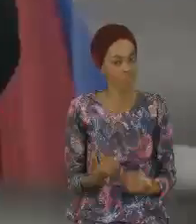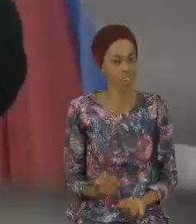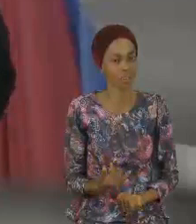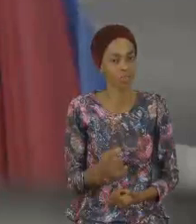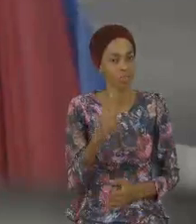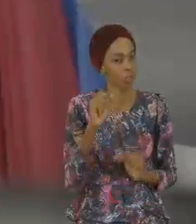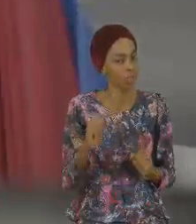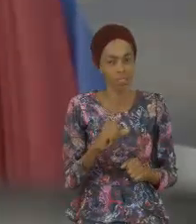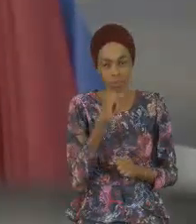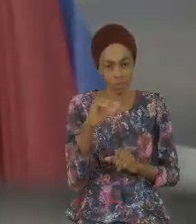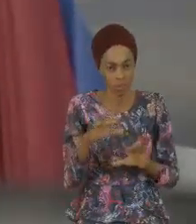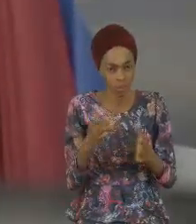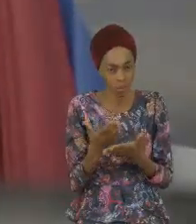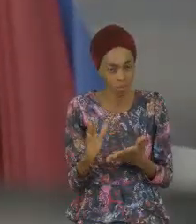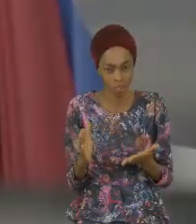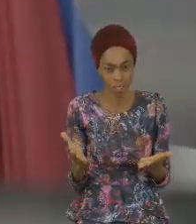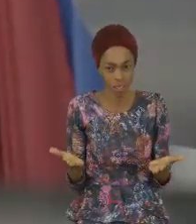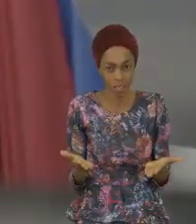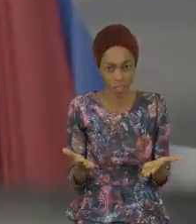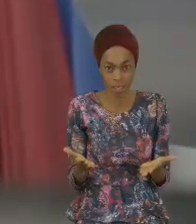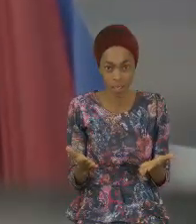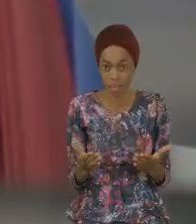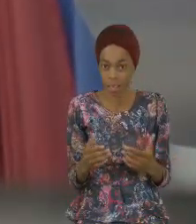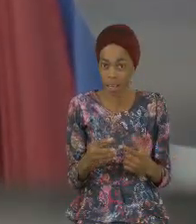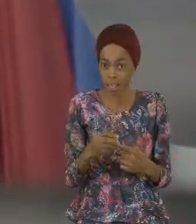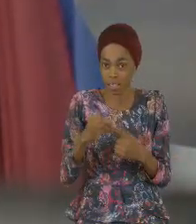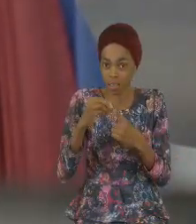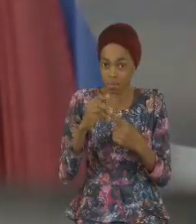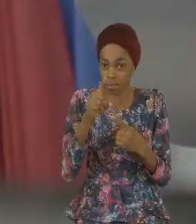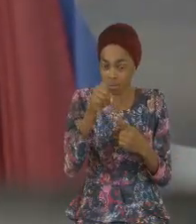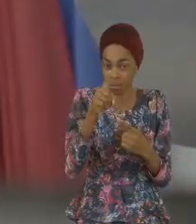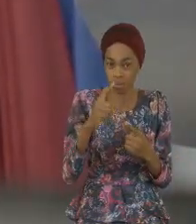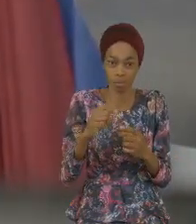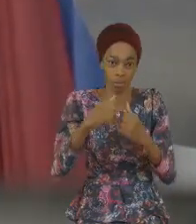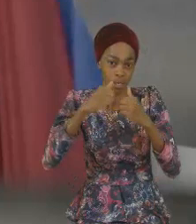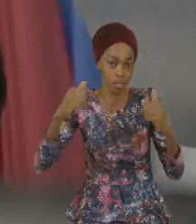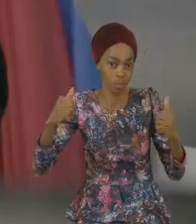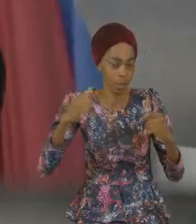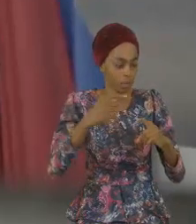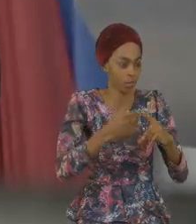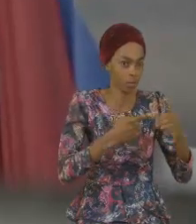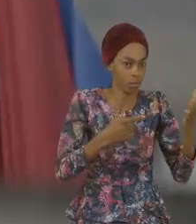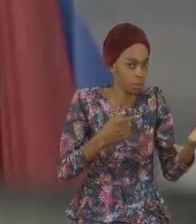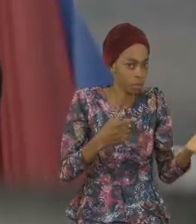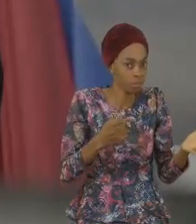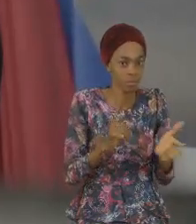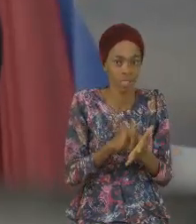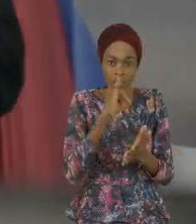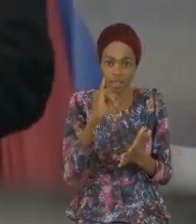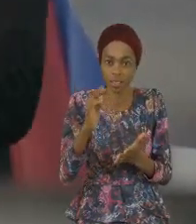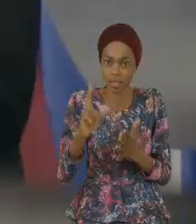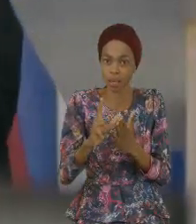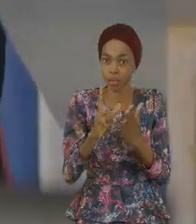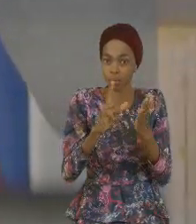do something here except you depart from there. That's the principle of life.